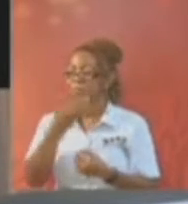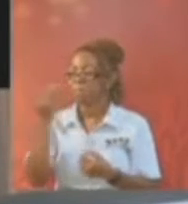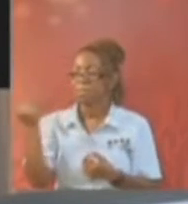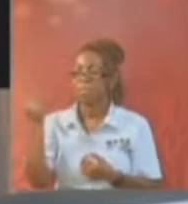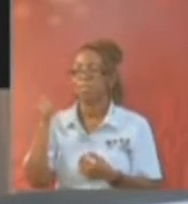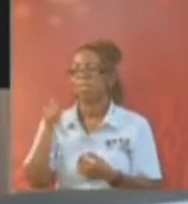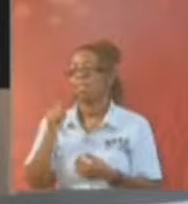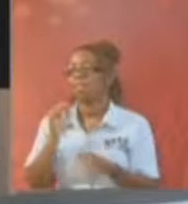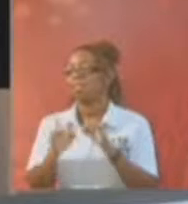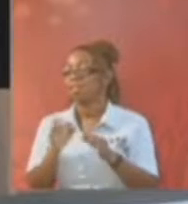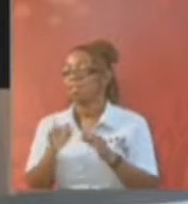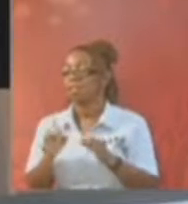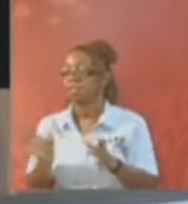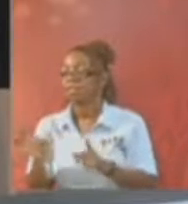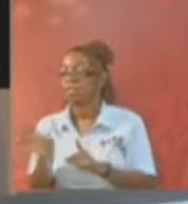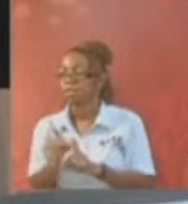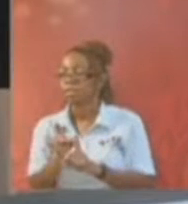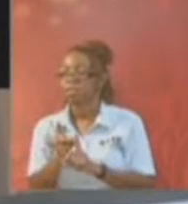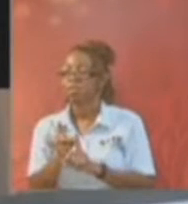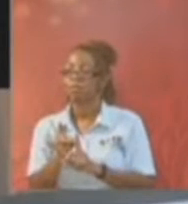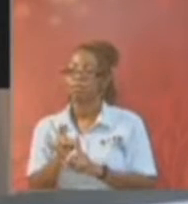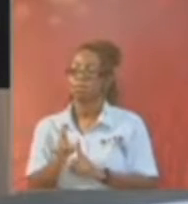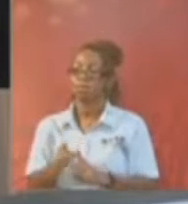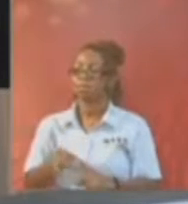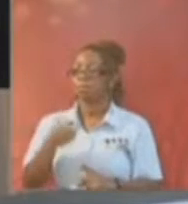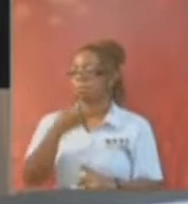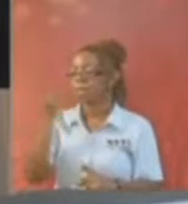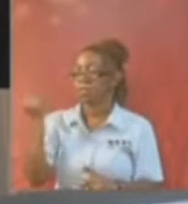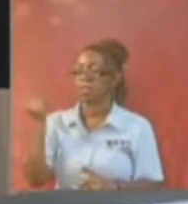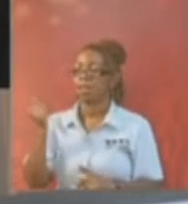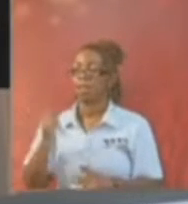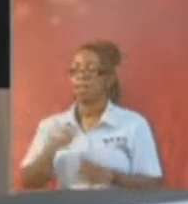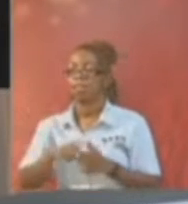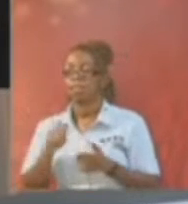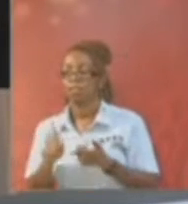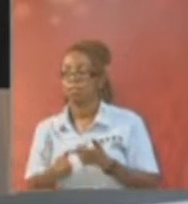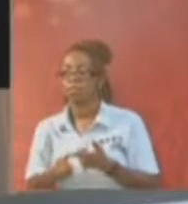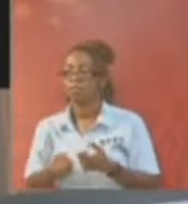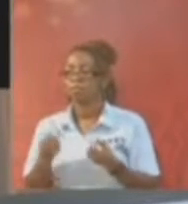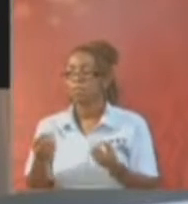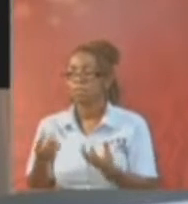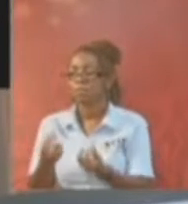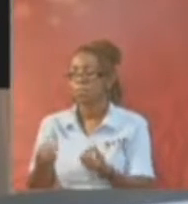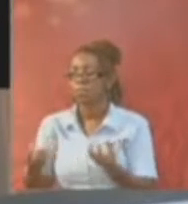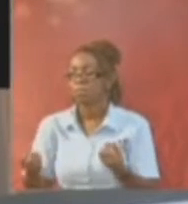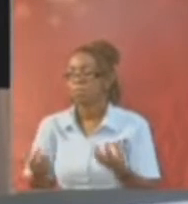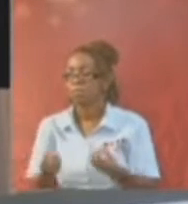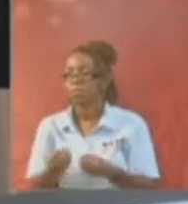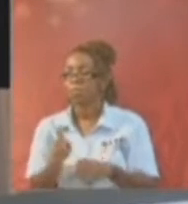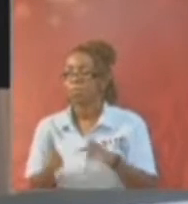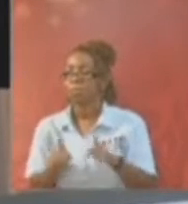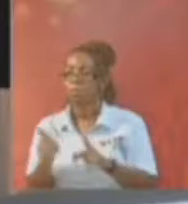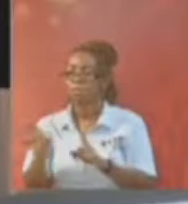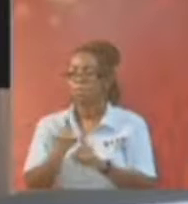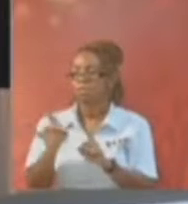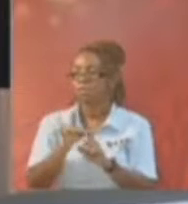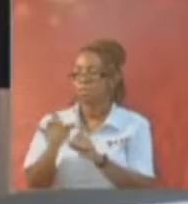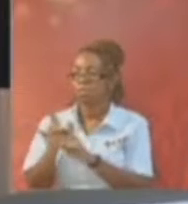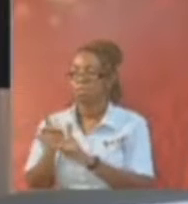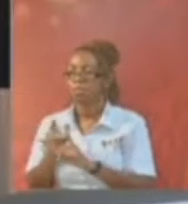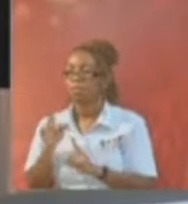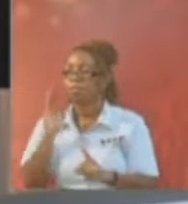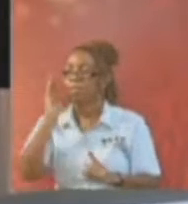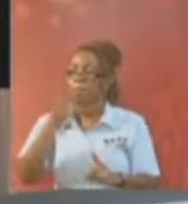based on incubation period or cycle in which there are suspected COVID-19 cases, meaning that if you have, let's say, a